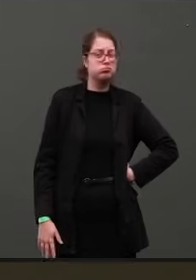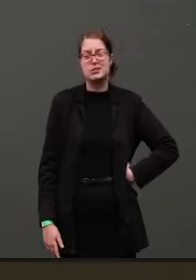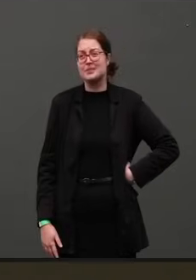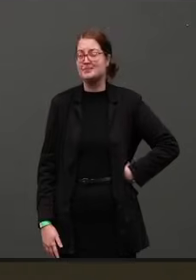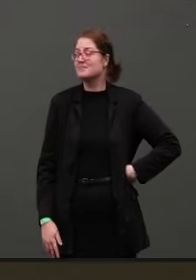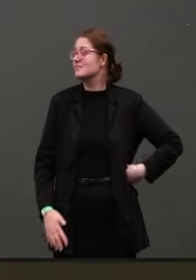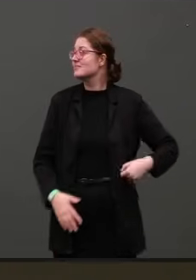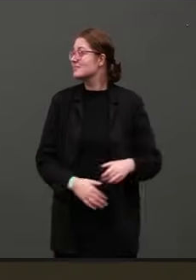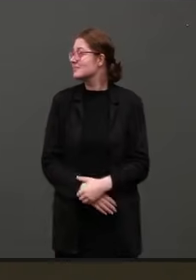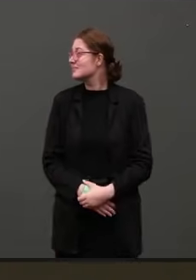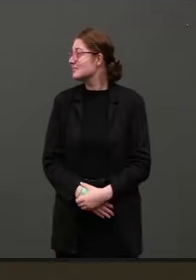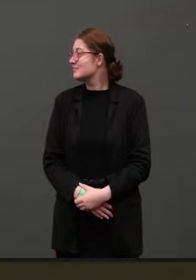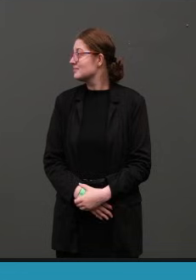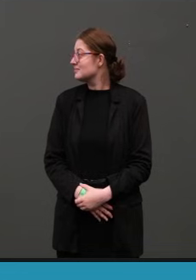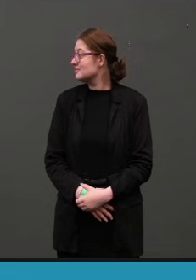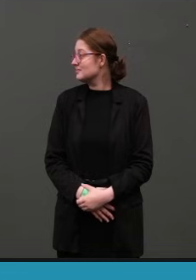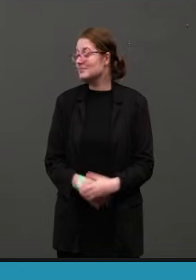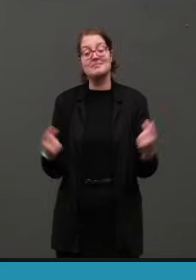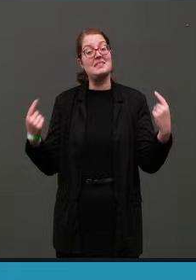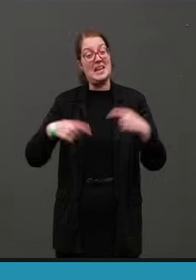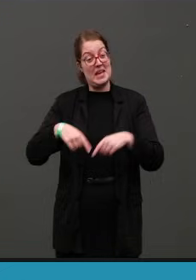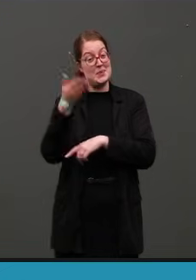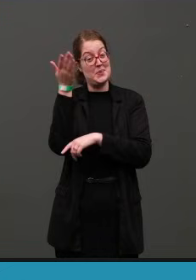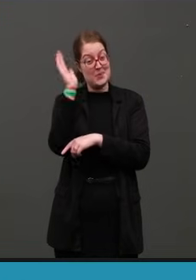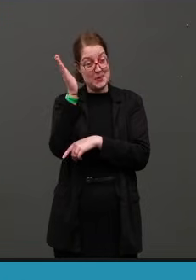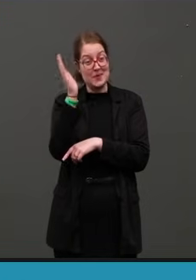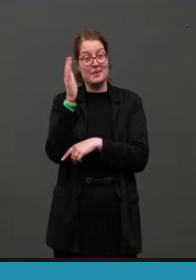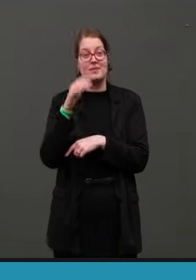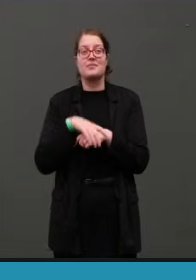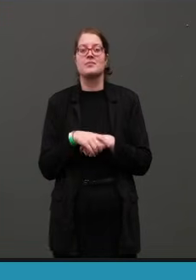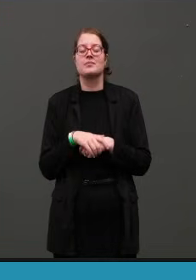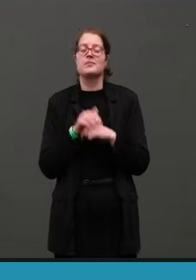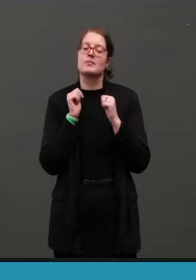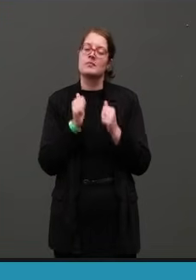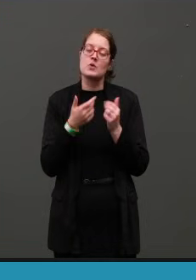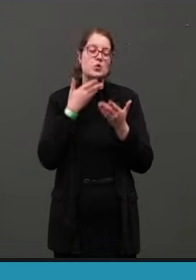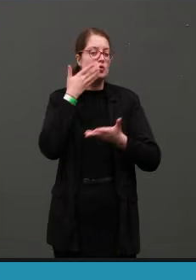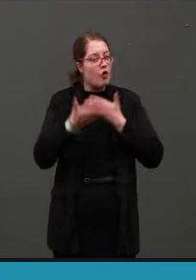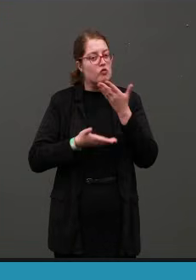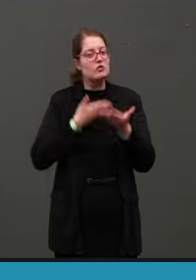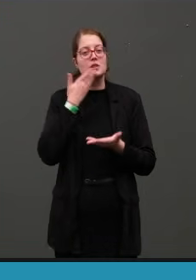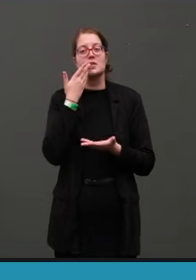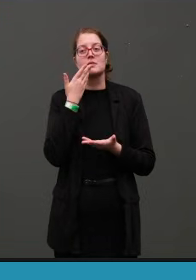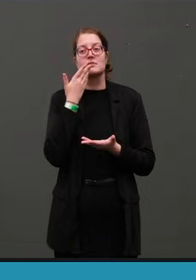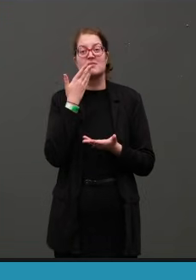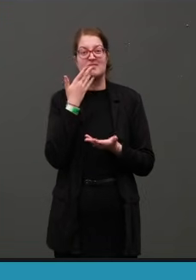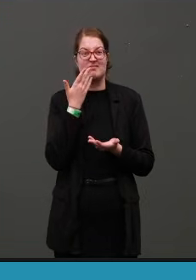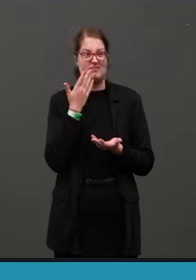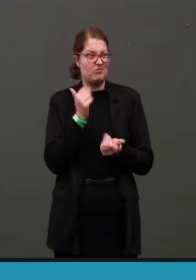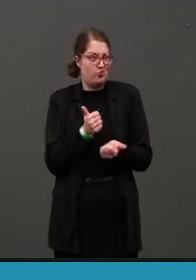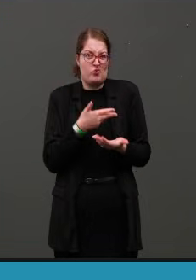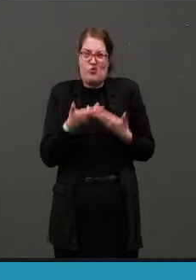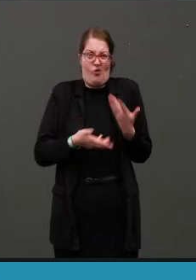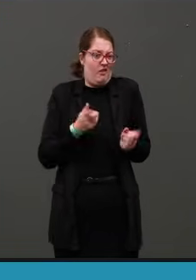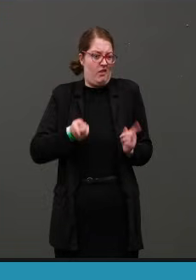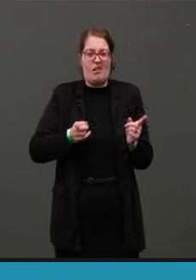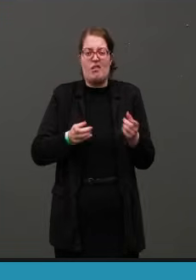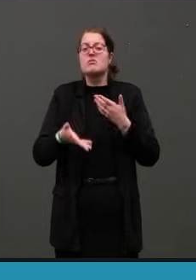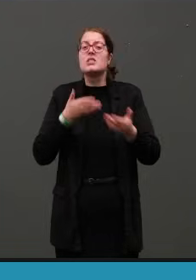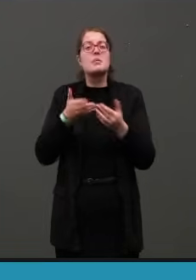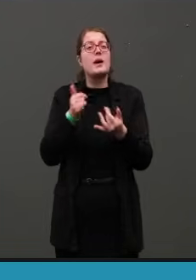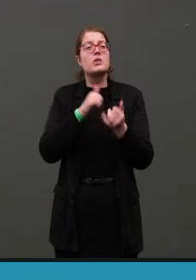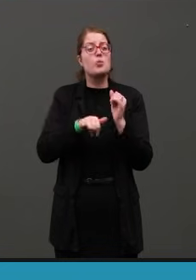to tell you that a great story is a great story, no matter in what medium, genre,